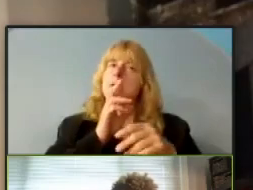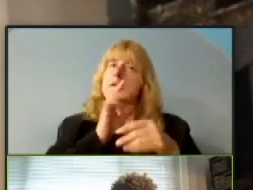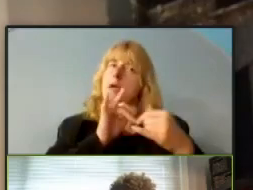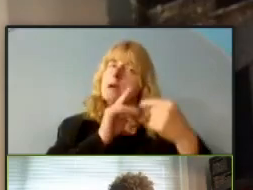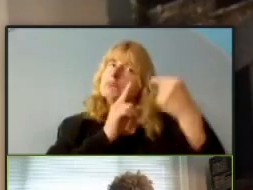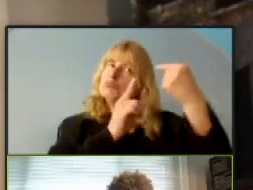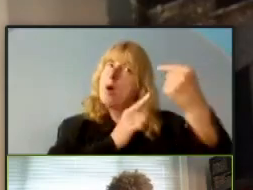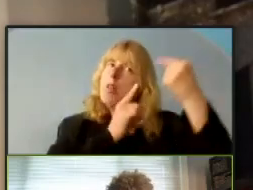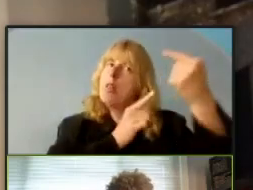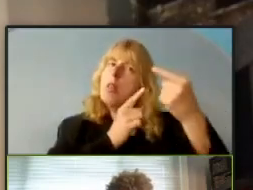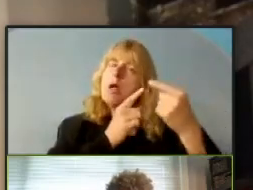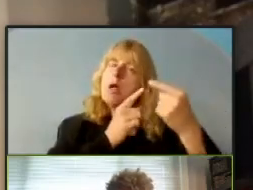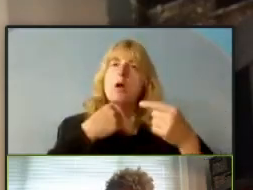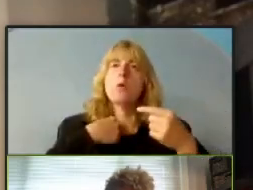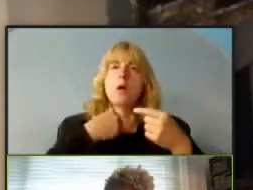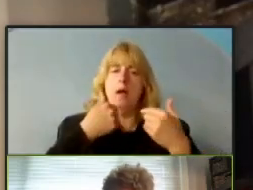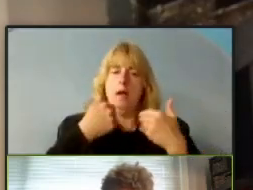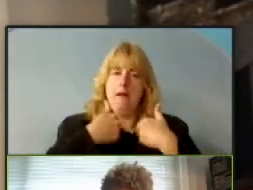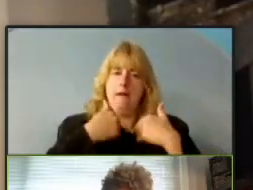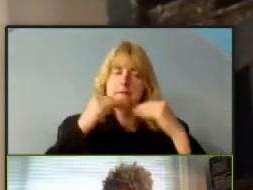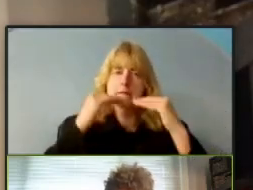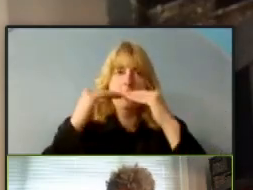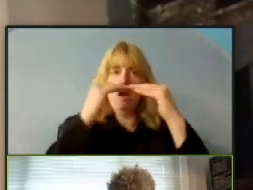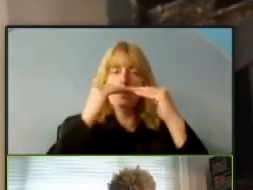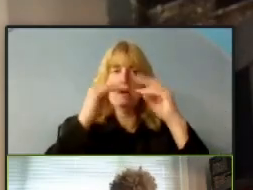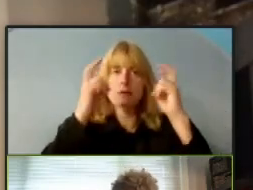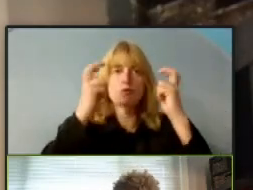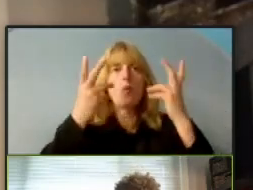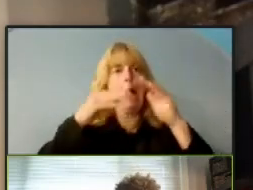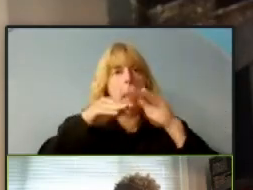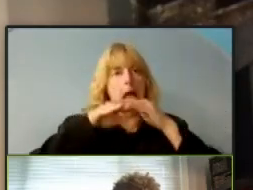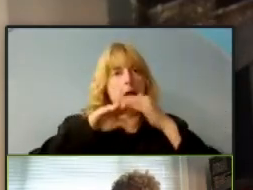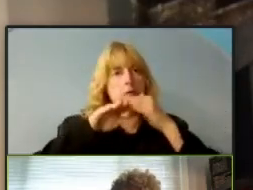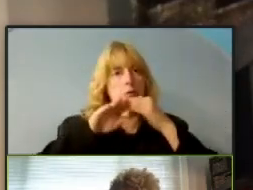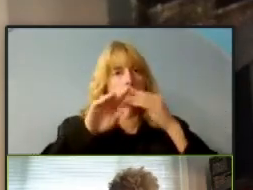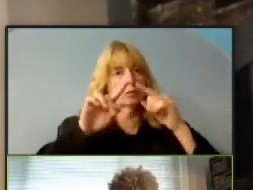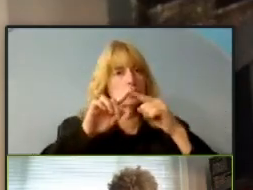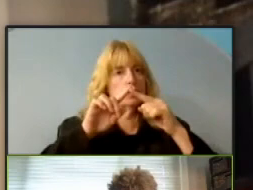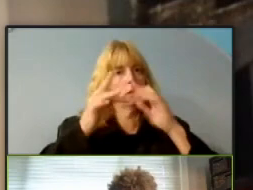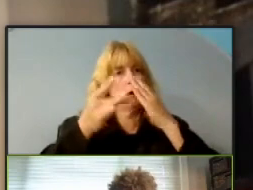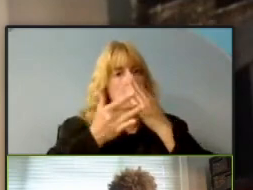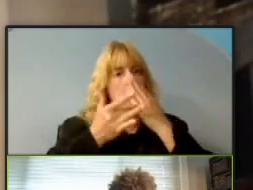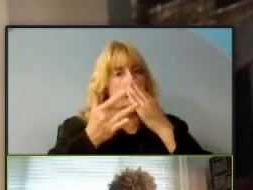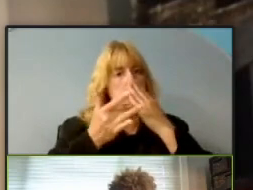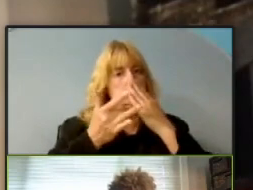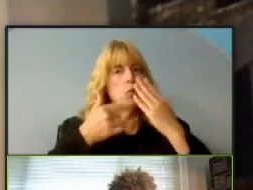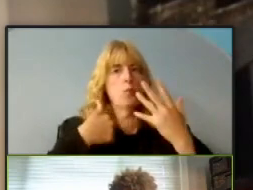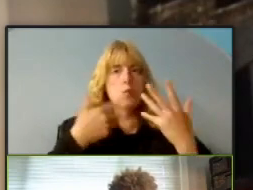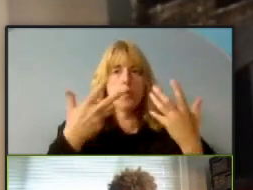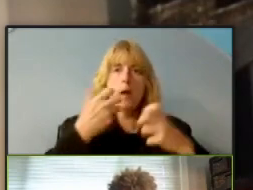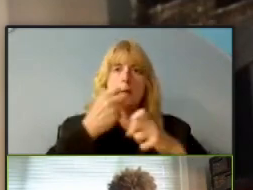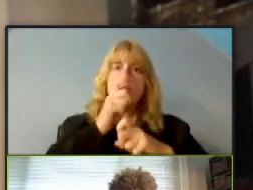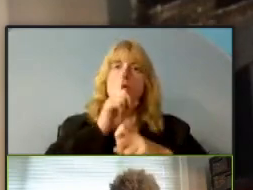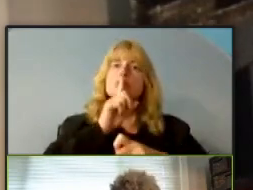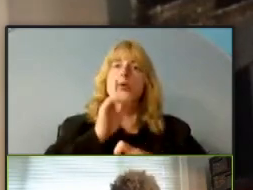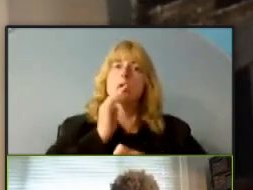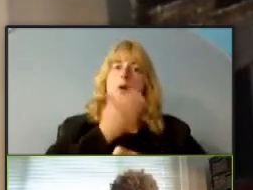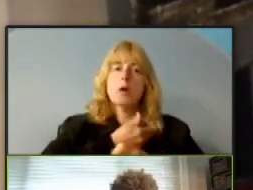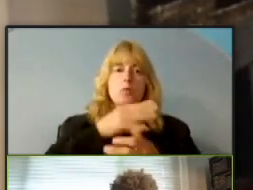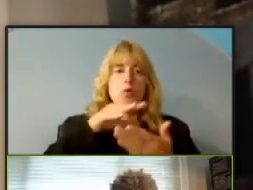issues, and that's access to technology. We want to make sure that in our learning